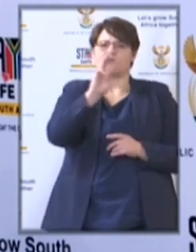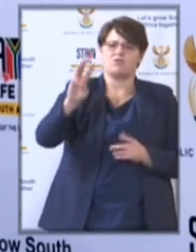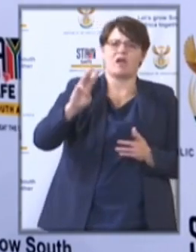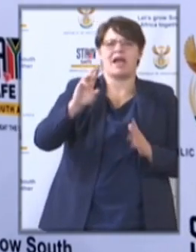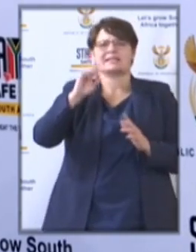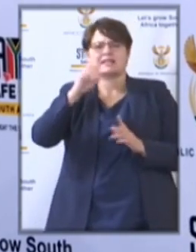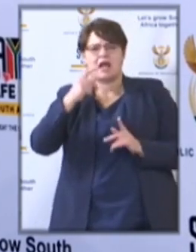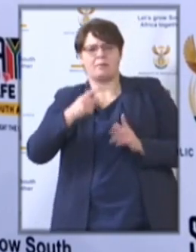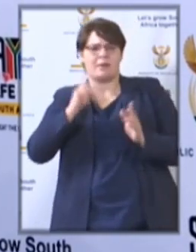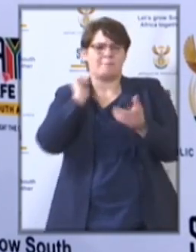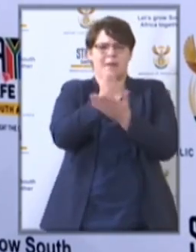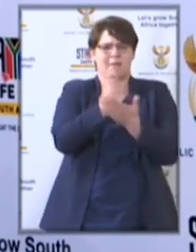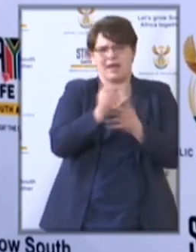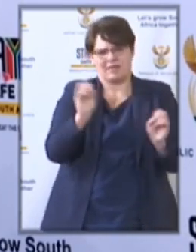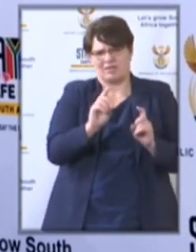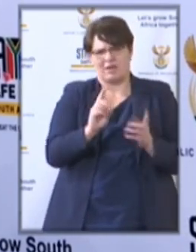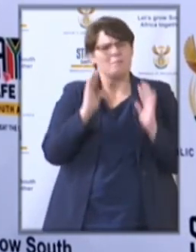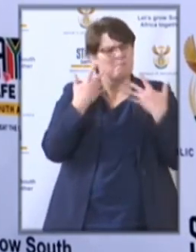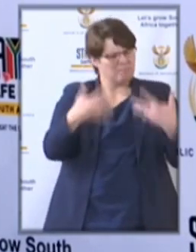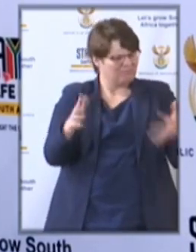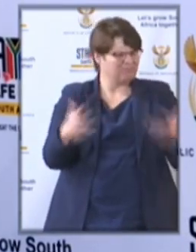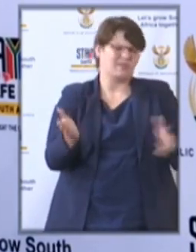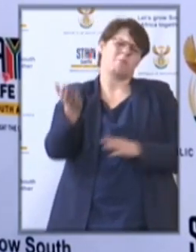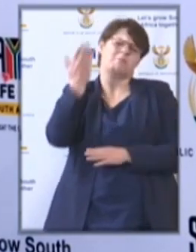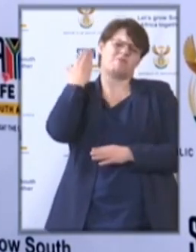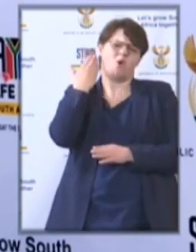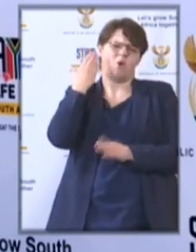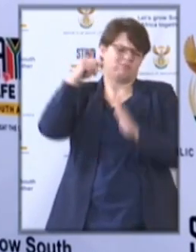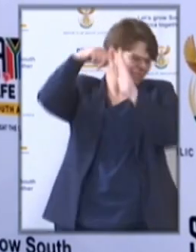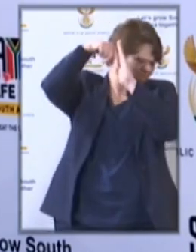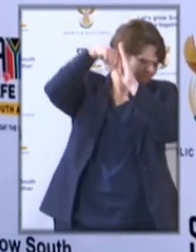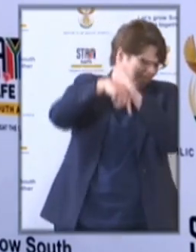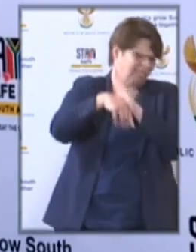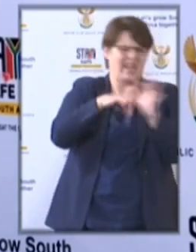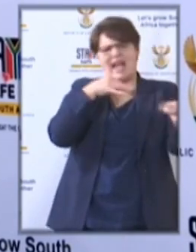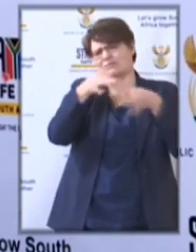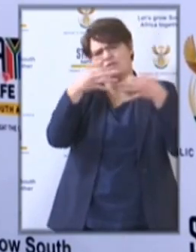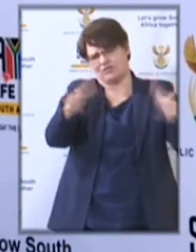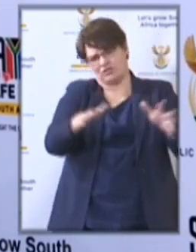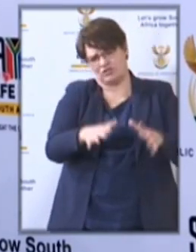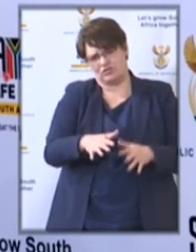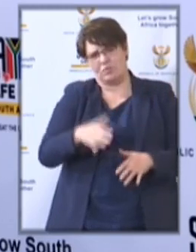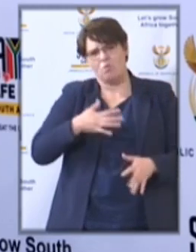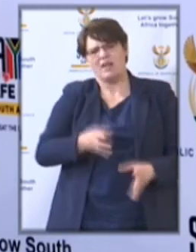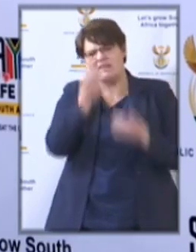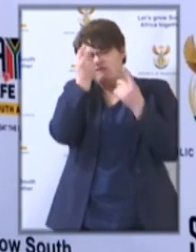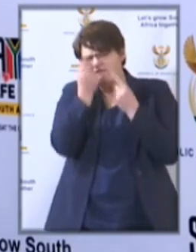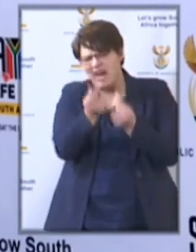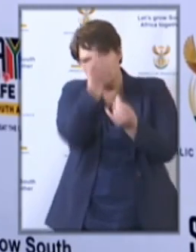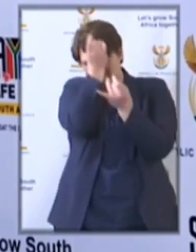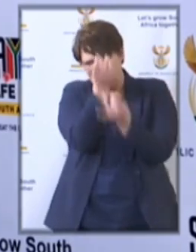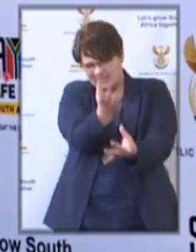data bundles, I had already covered these matters quite extensively last time. I just want to quickly